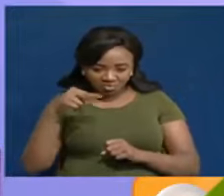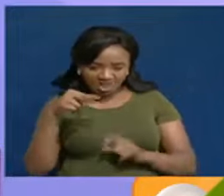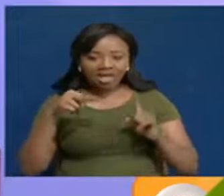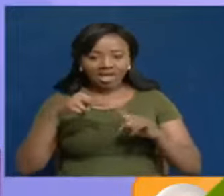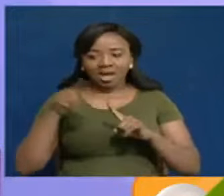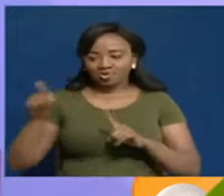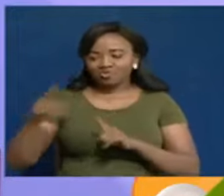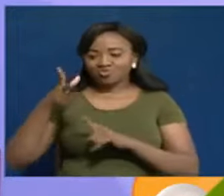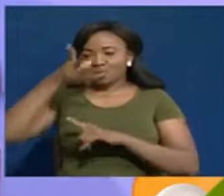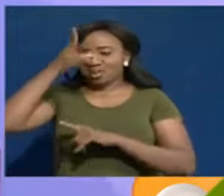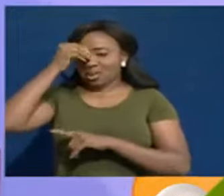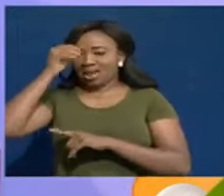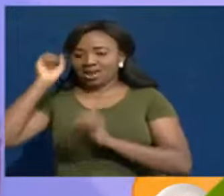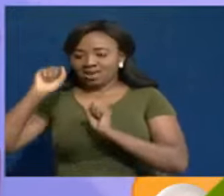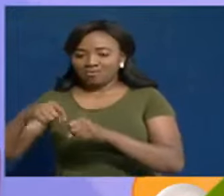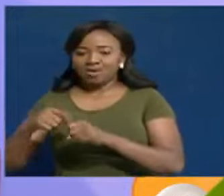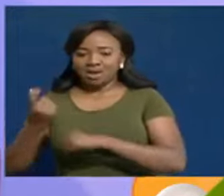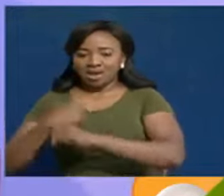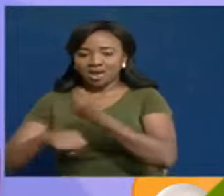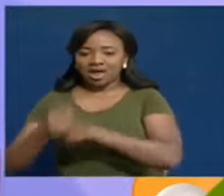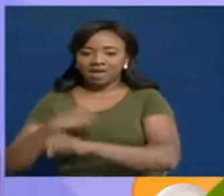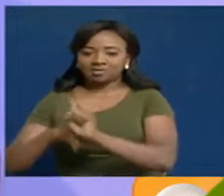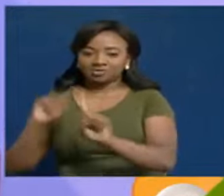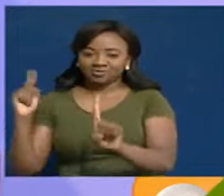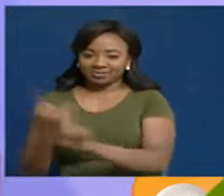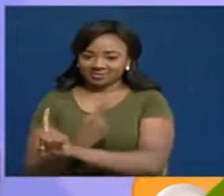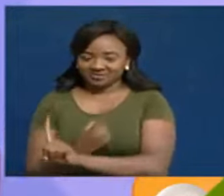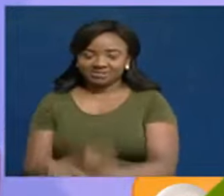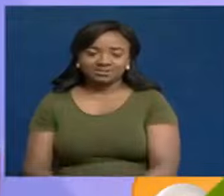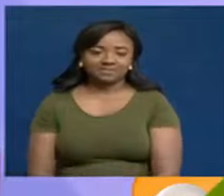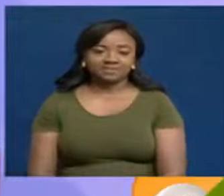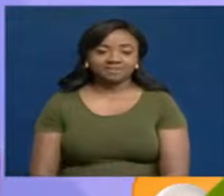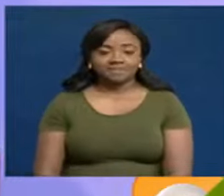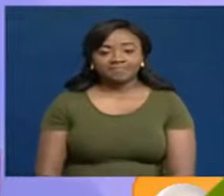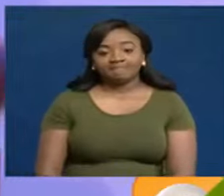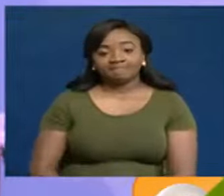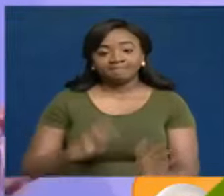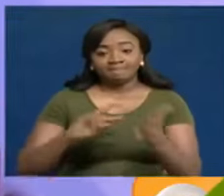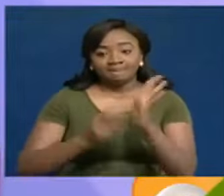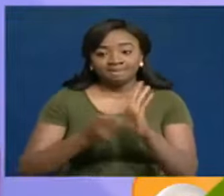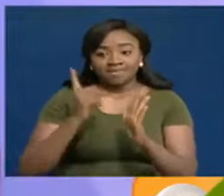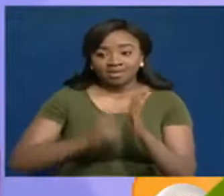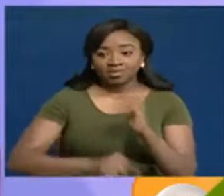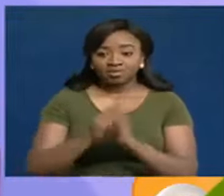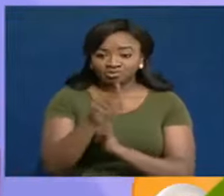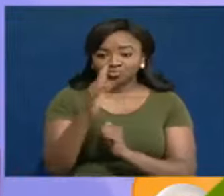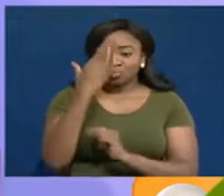And you will know that beyond the people you see on stage, it's